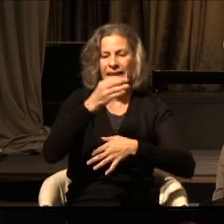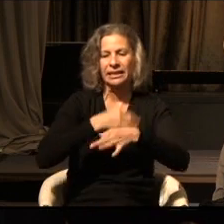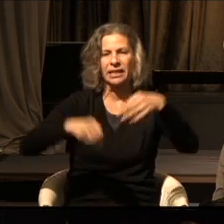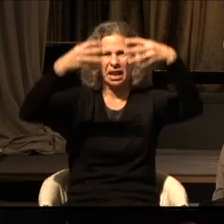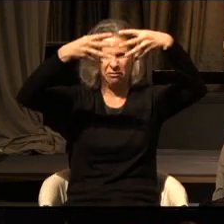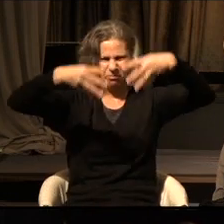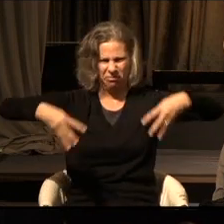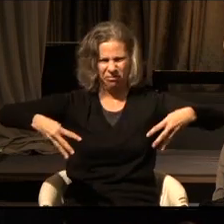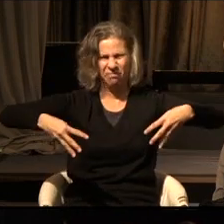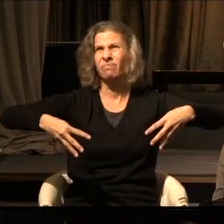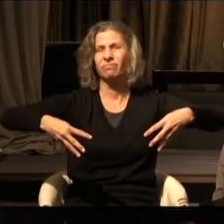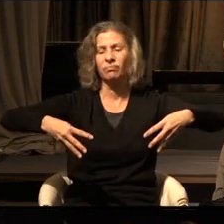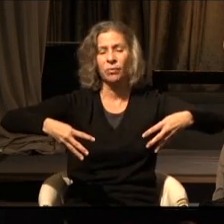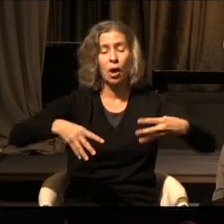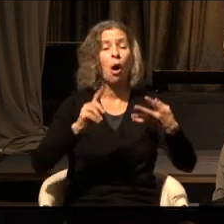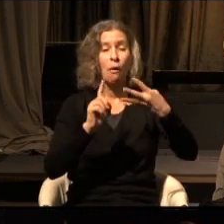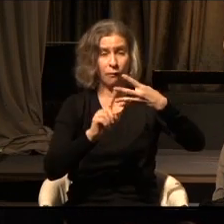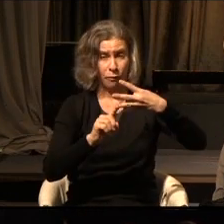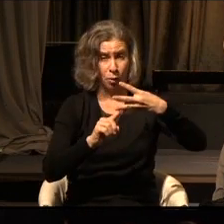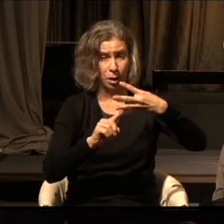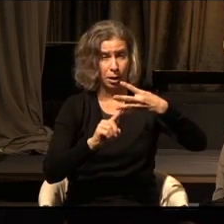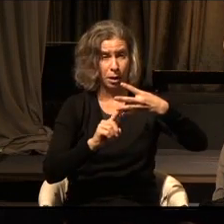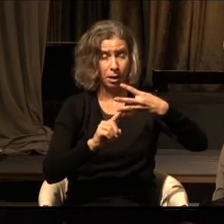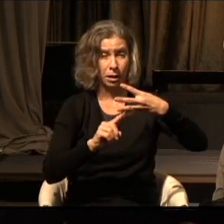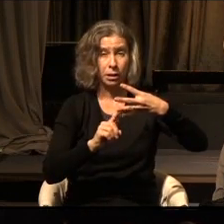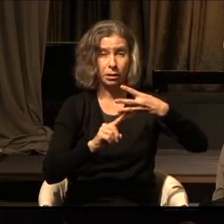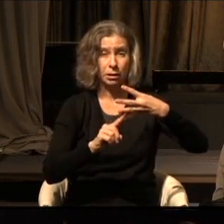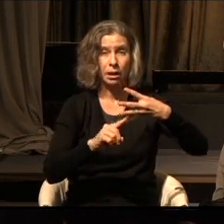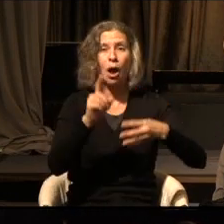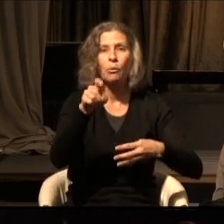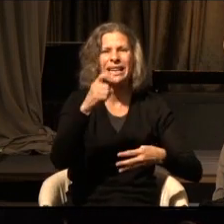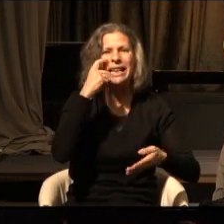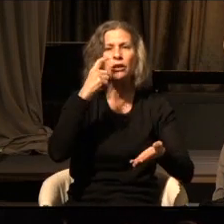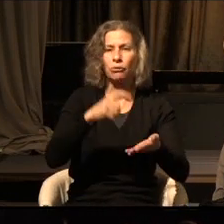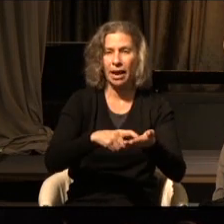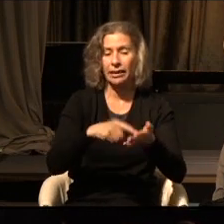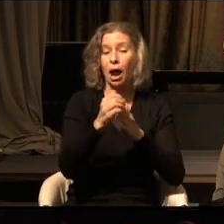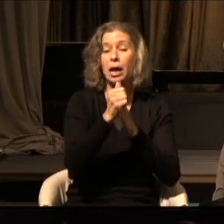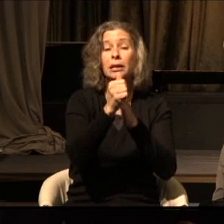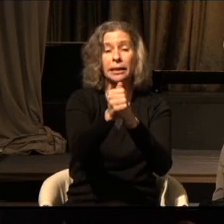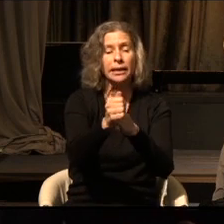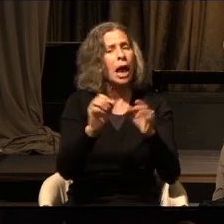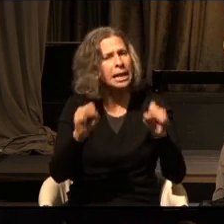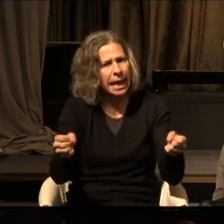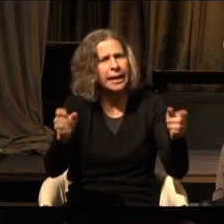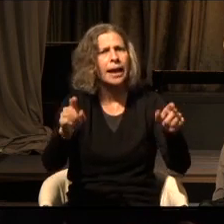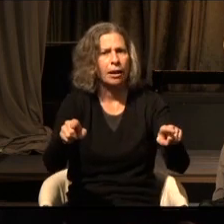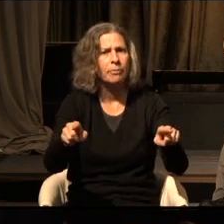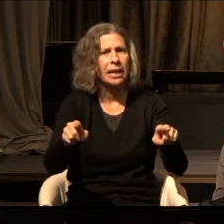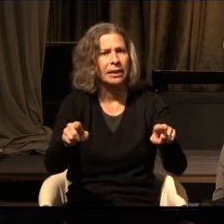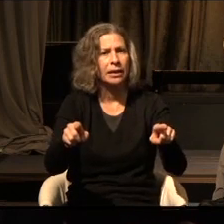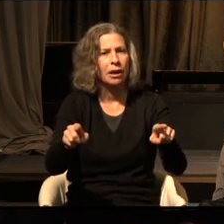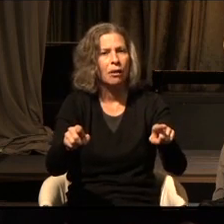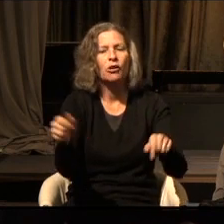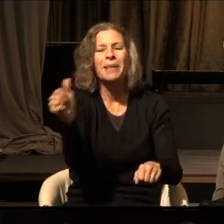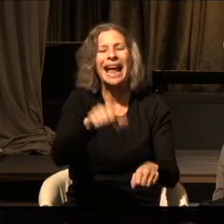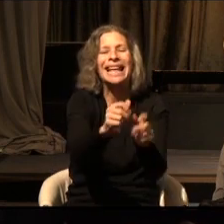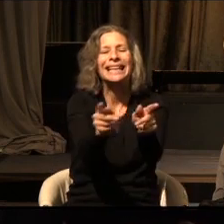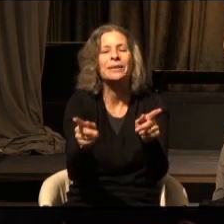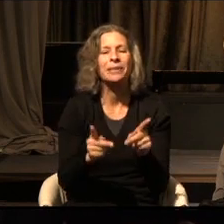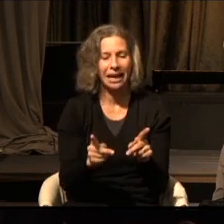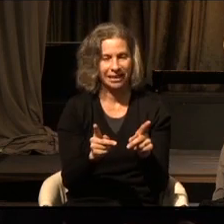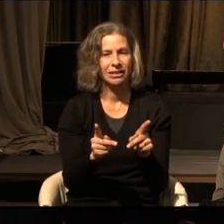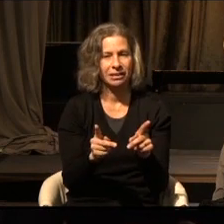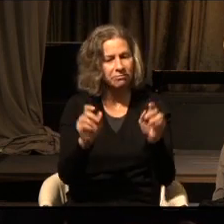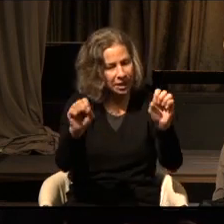structures. Number four, we need to recognize that leadership can happen from anywhere, from all